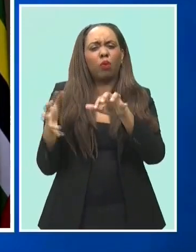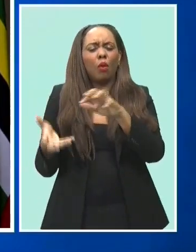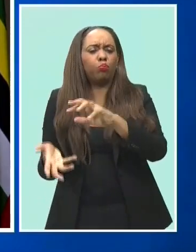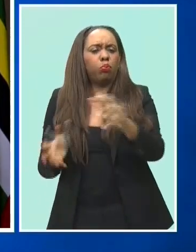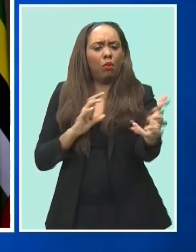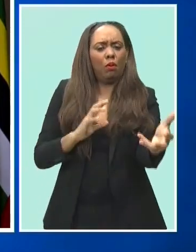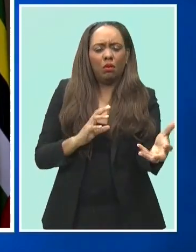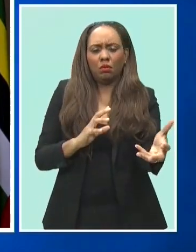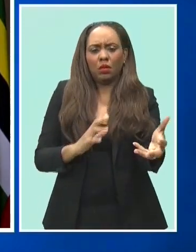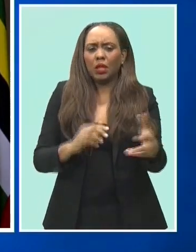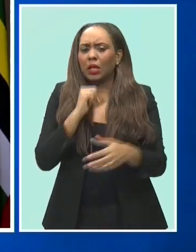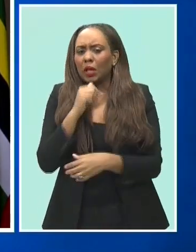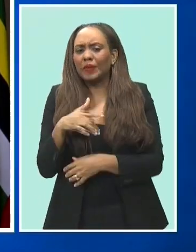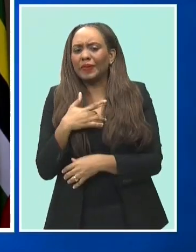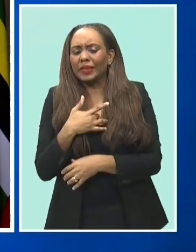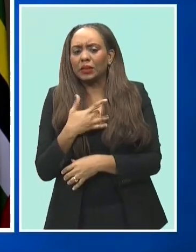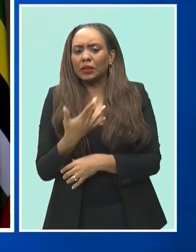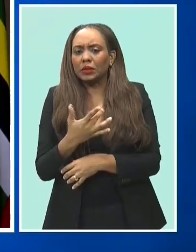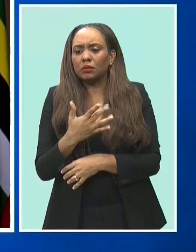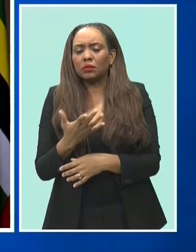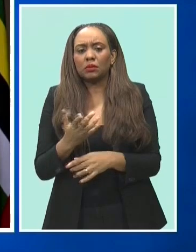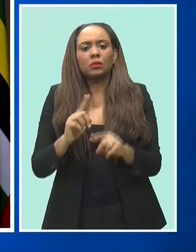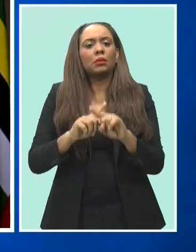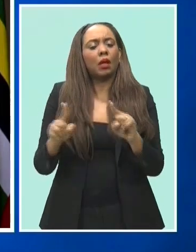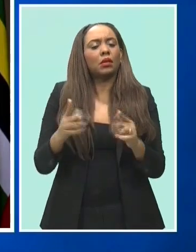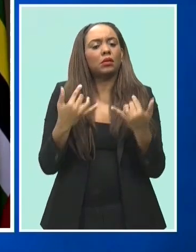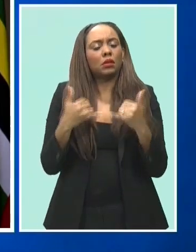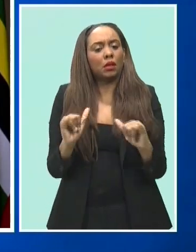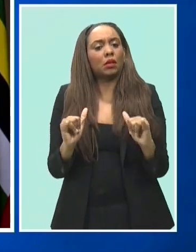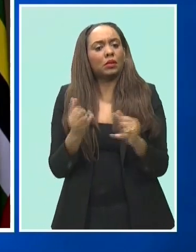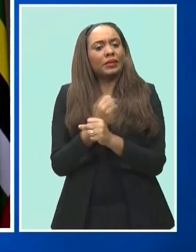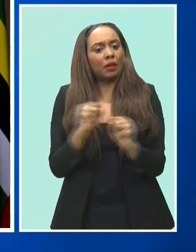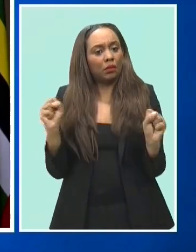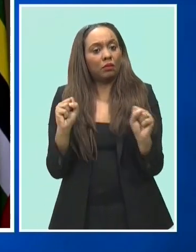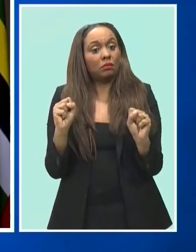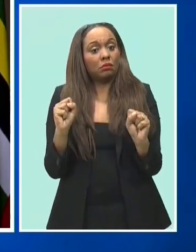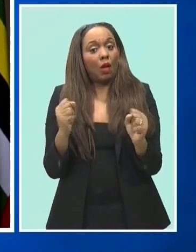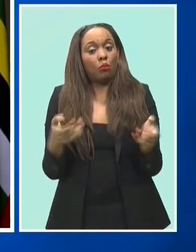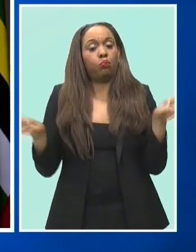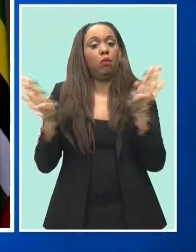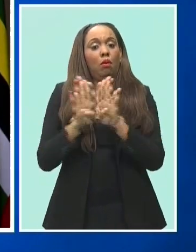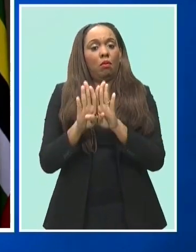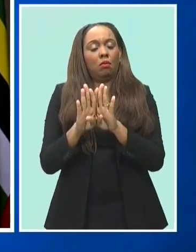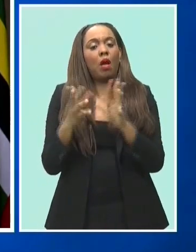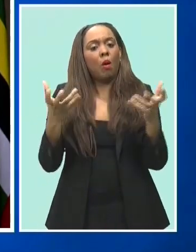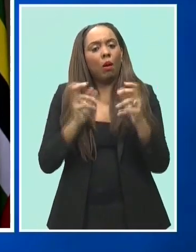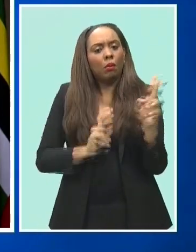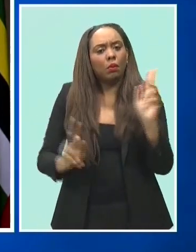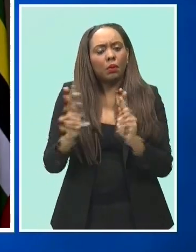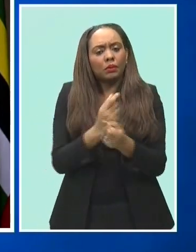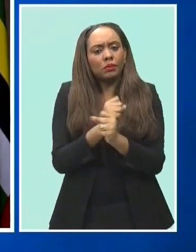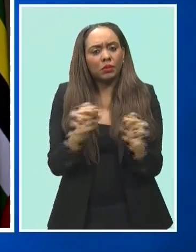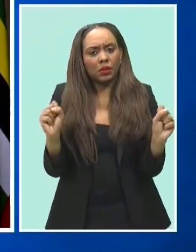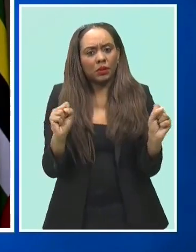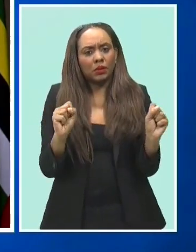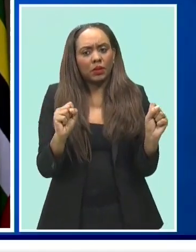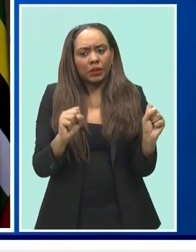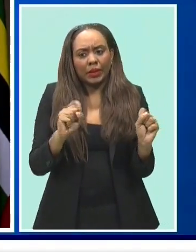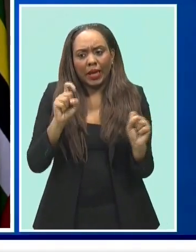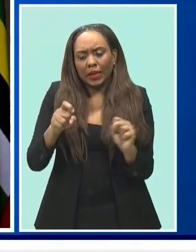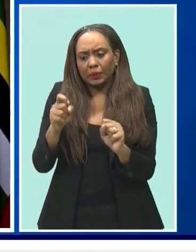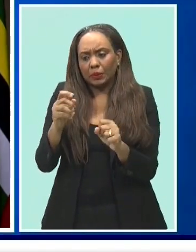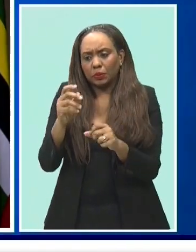the country, but for us, the safety of our citizens and our residents is always